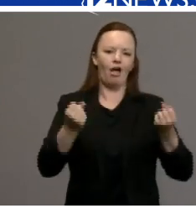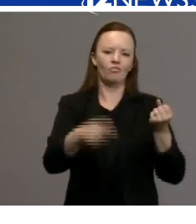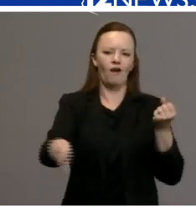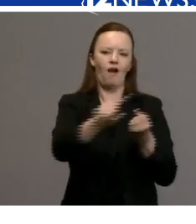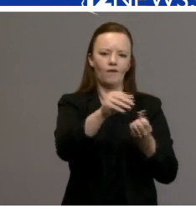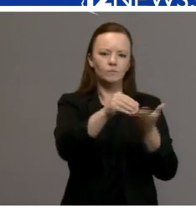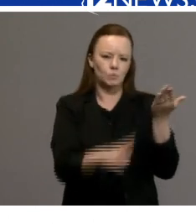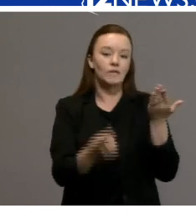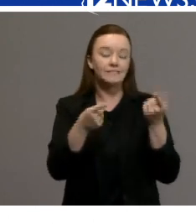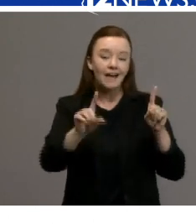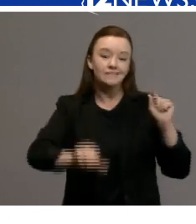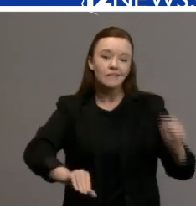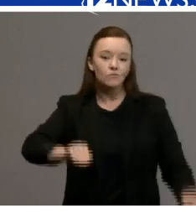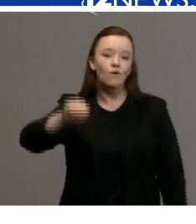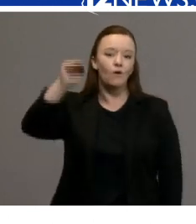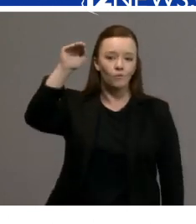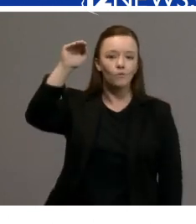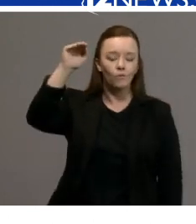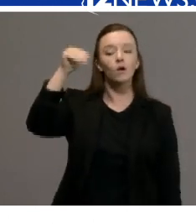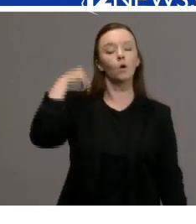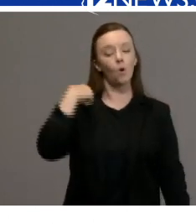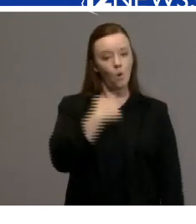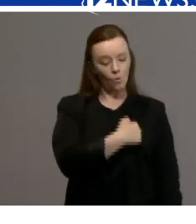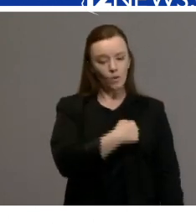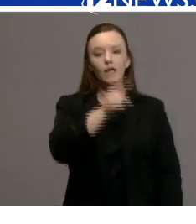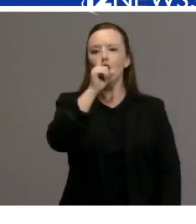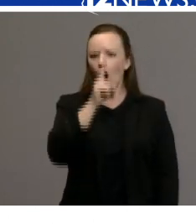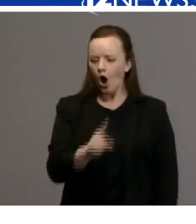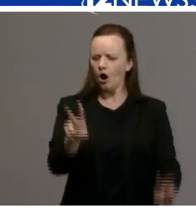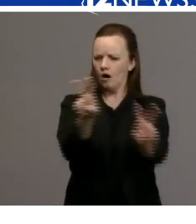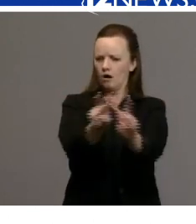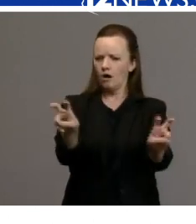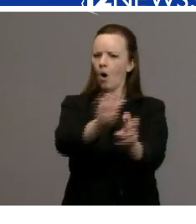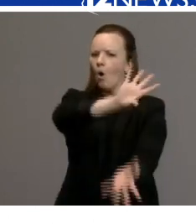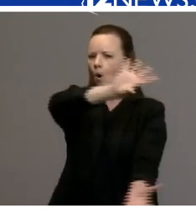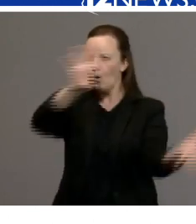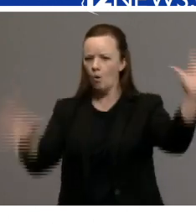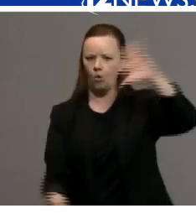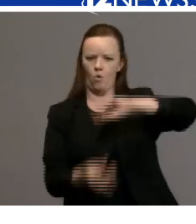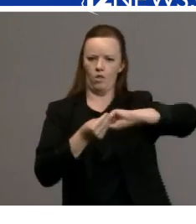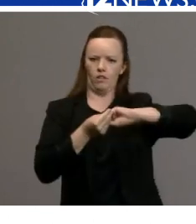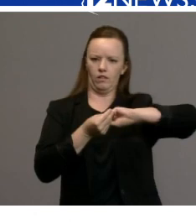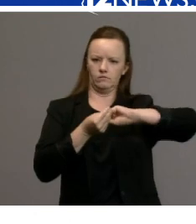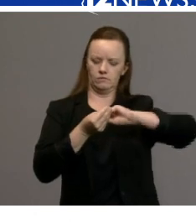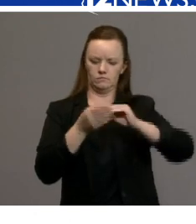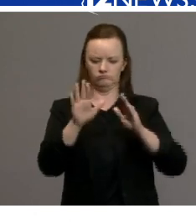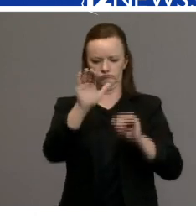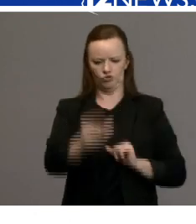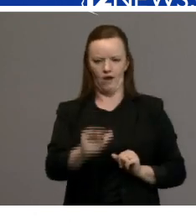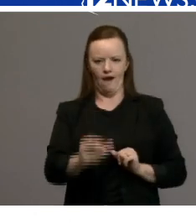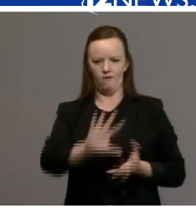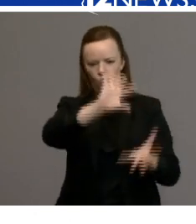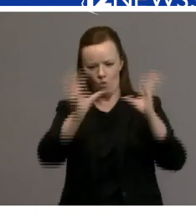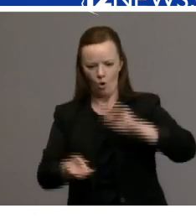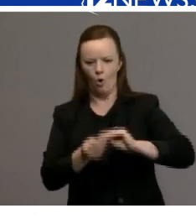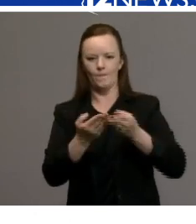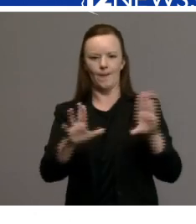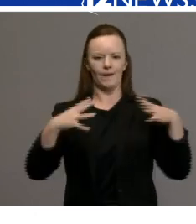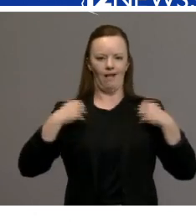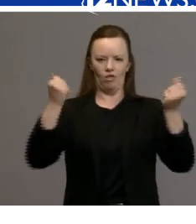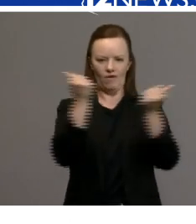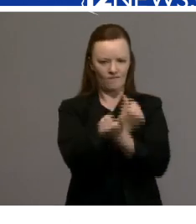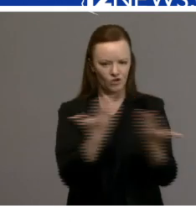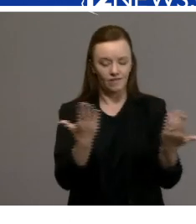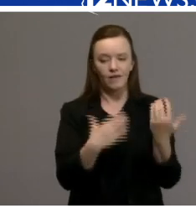so we are looking at it from a holistic public health approach. We are weighing it against the risk of transmission of